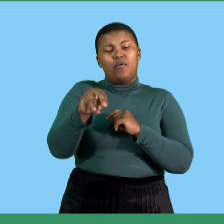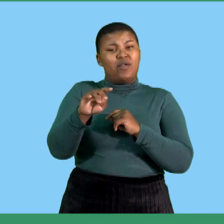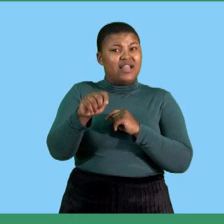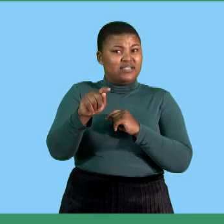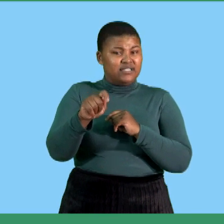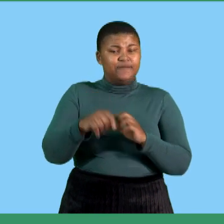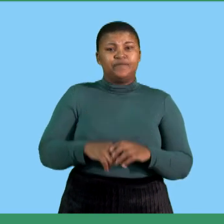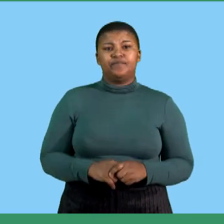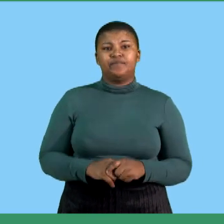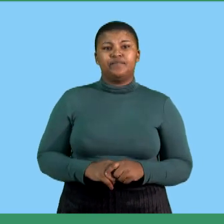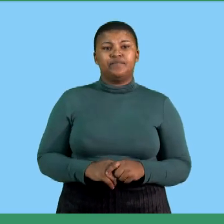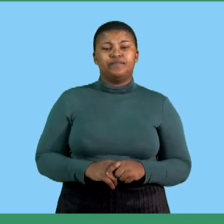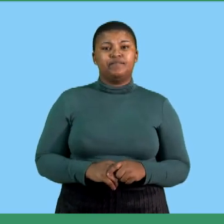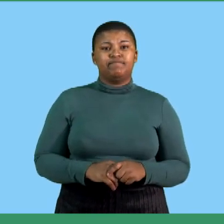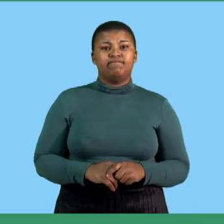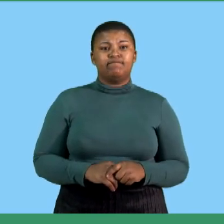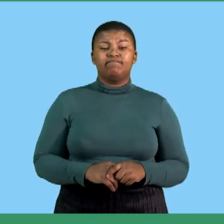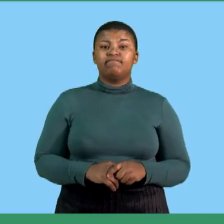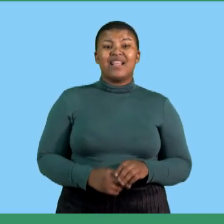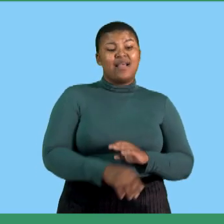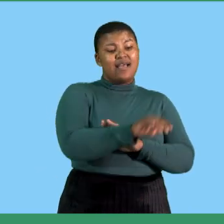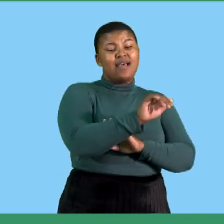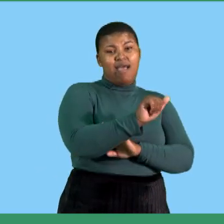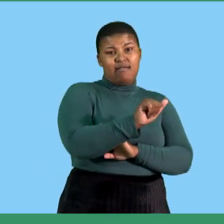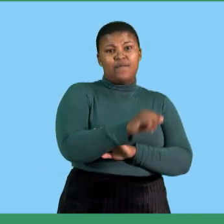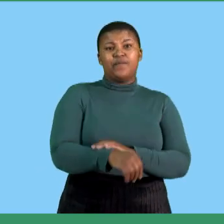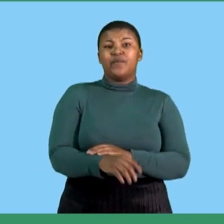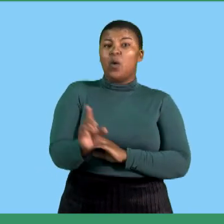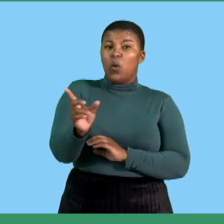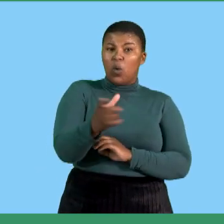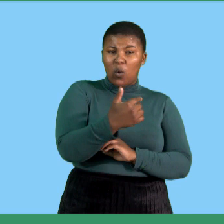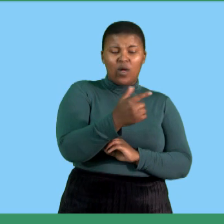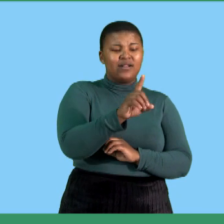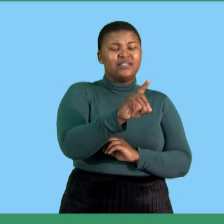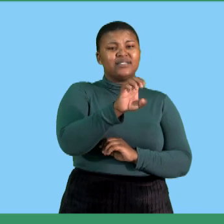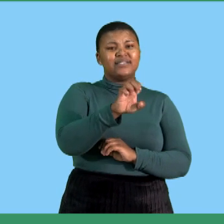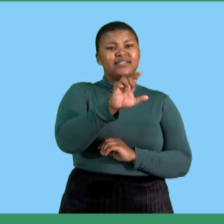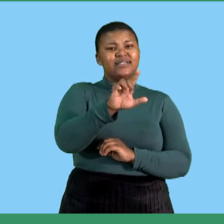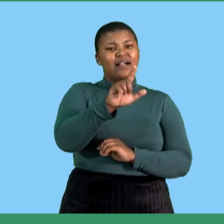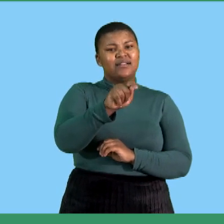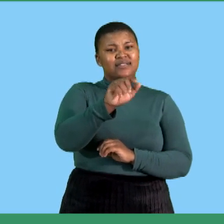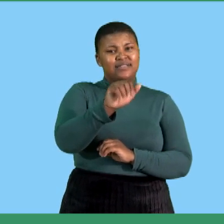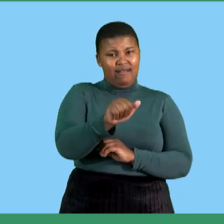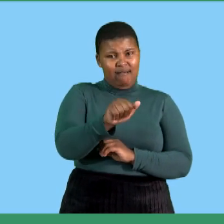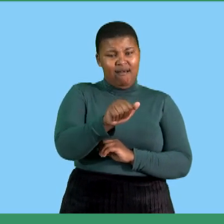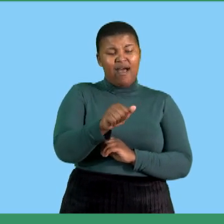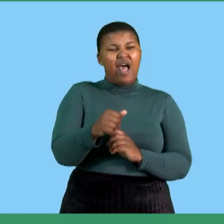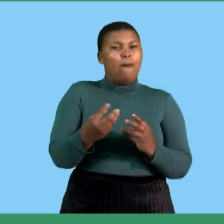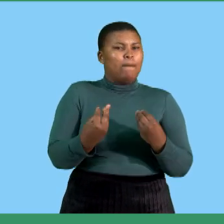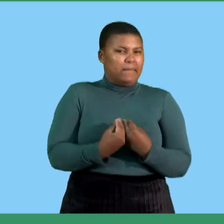statement A, all of Delta dealers' raw materials is bought, there's a little